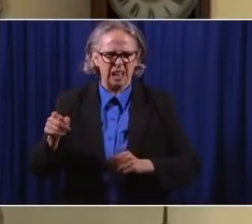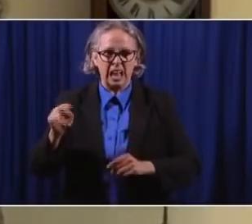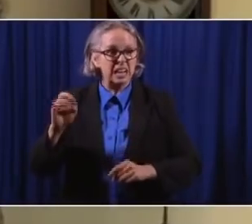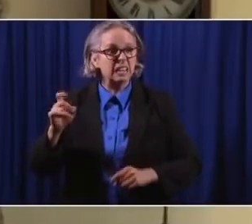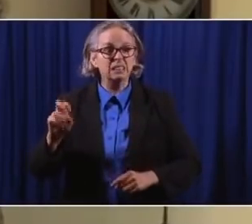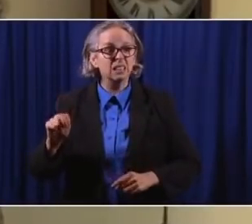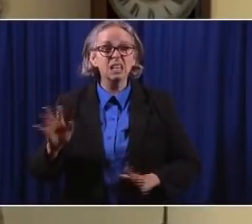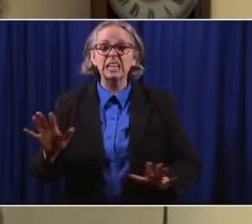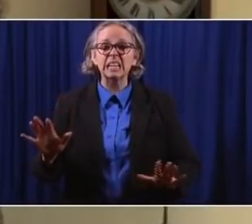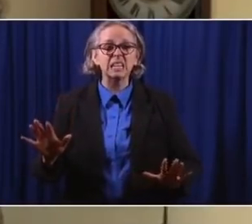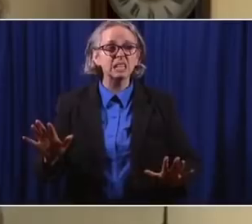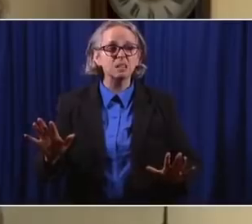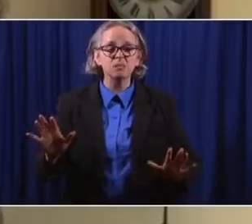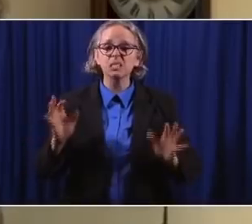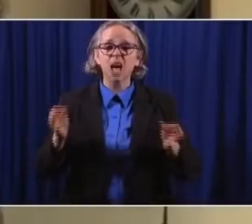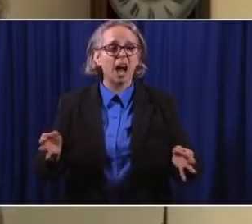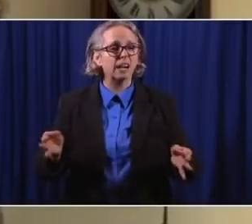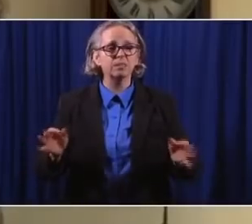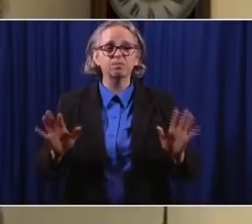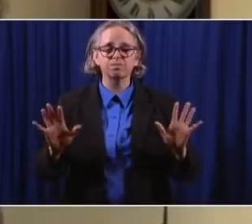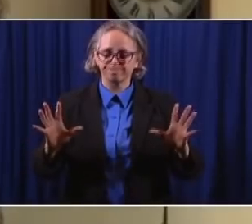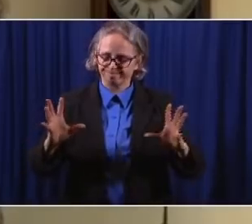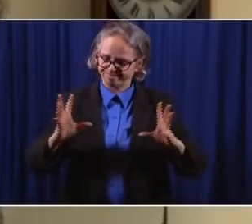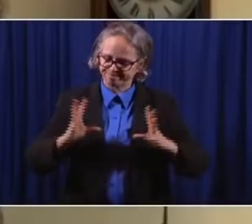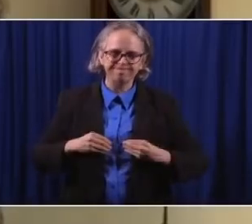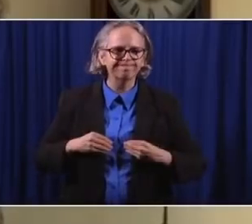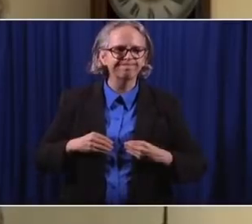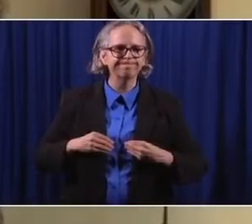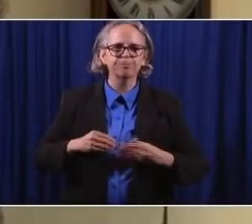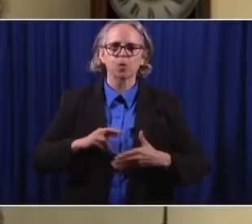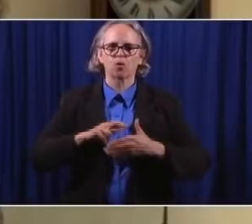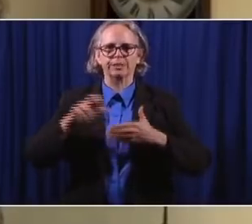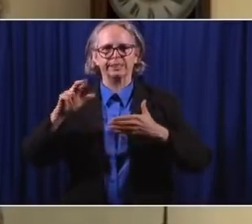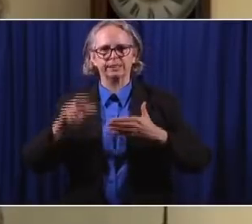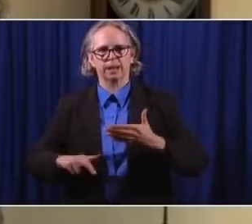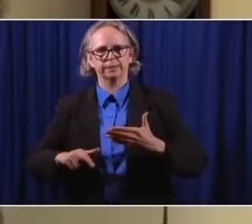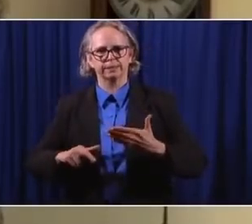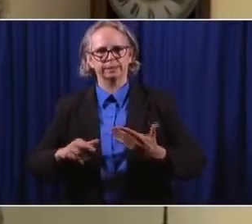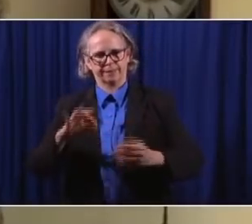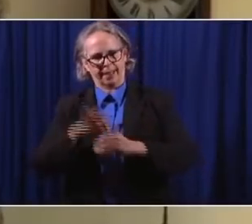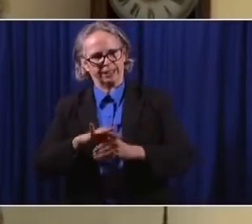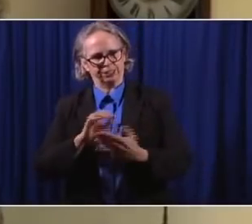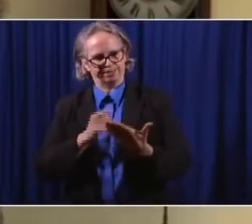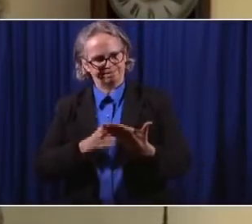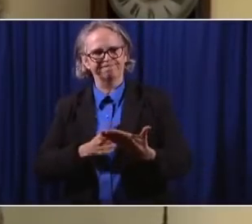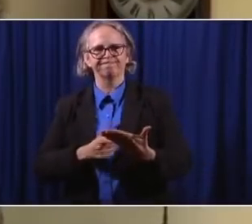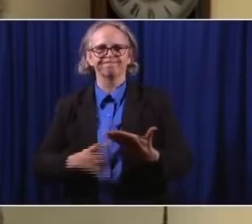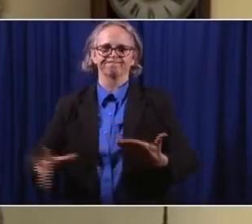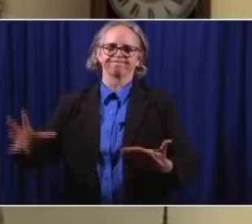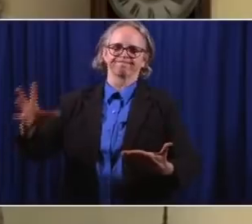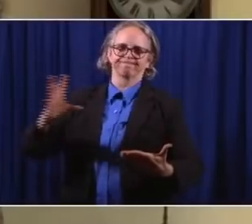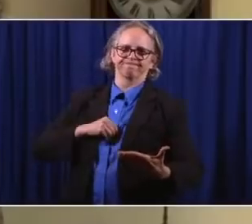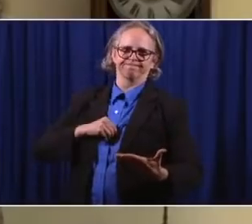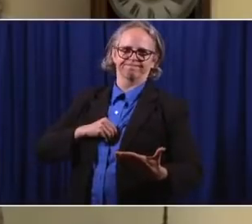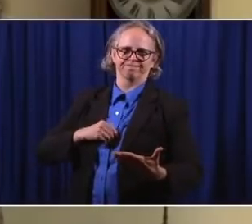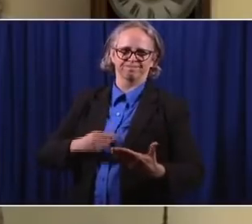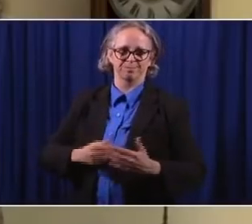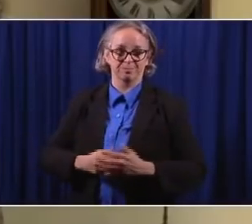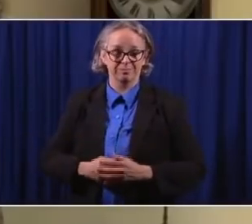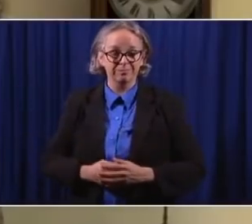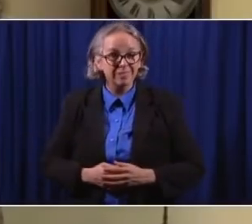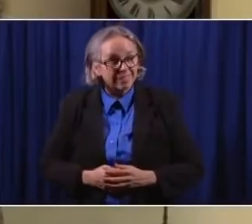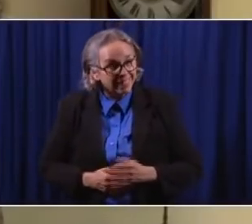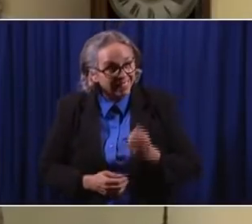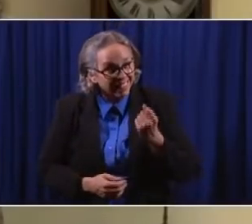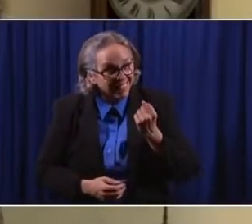decision not to contest it. He made the decision to accept what the results were. Now, everything